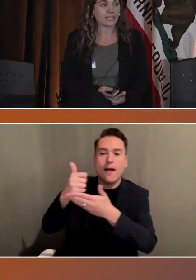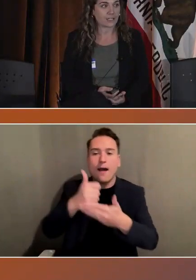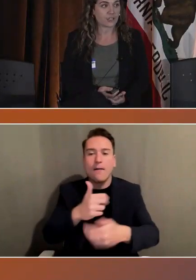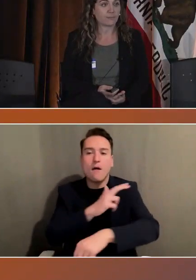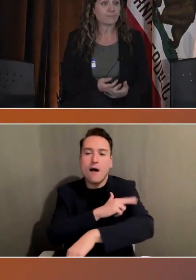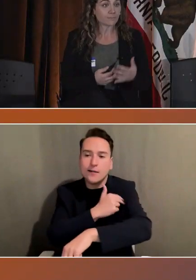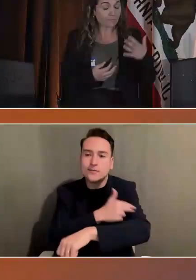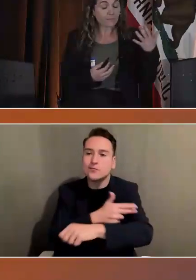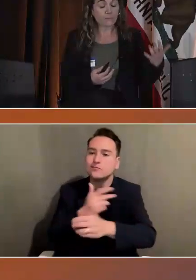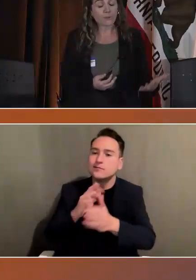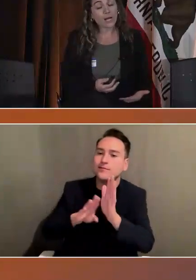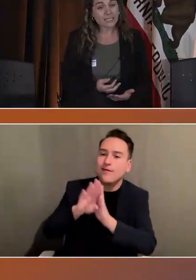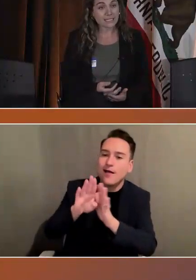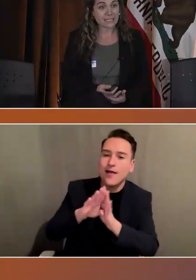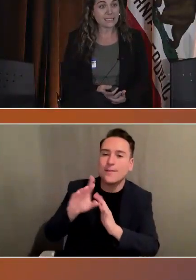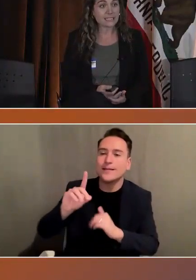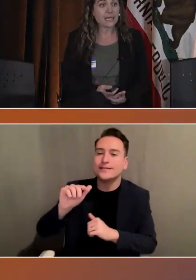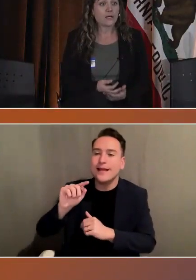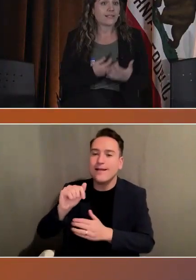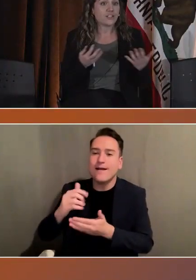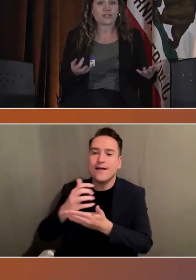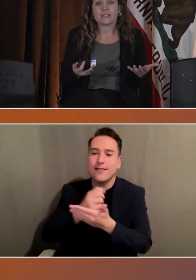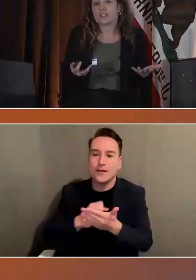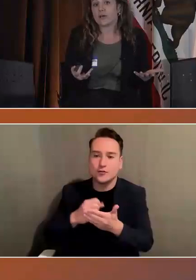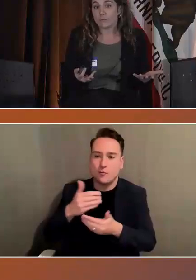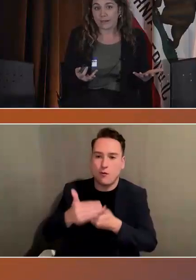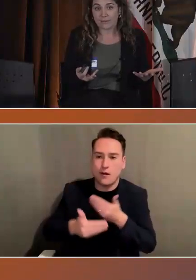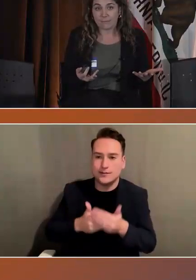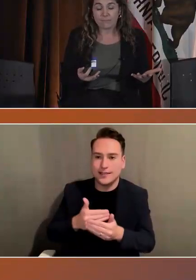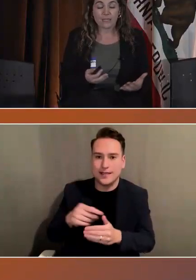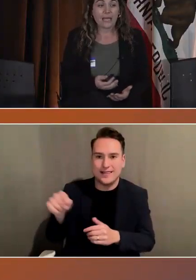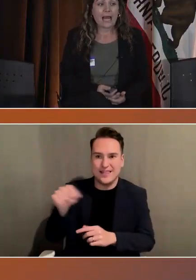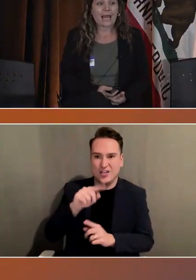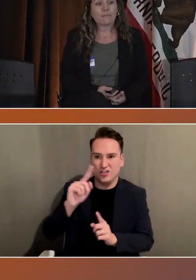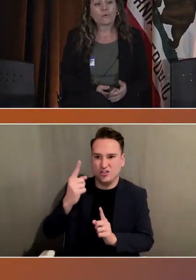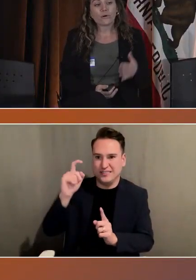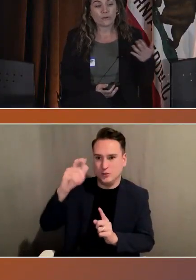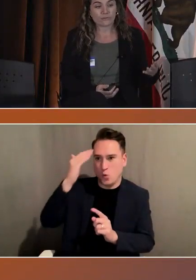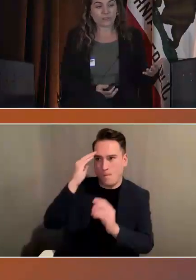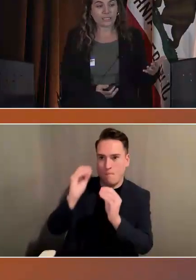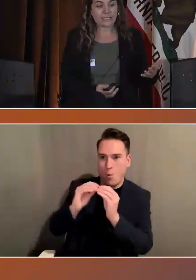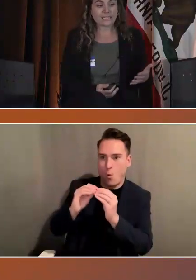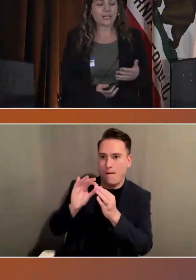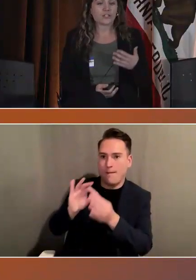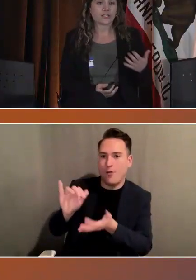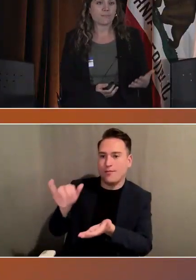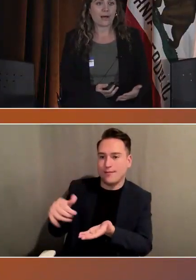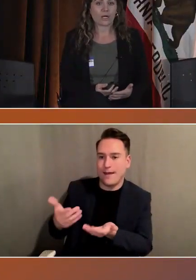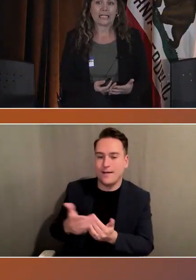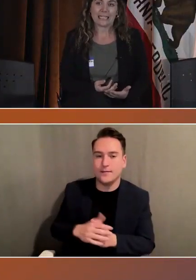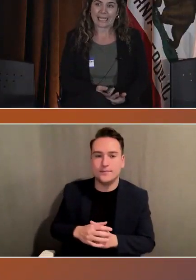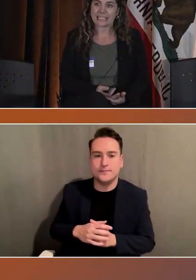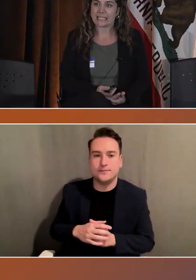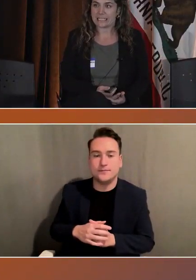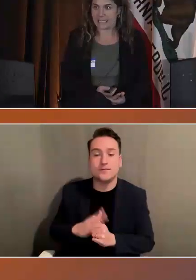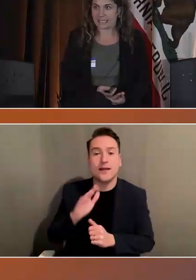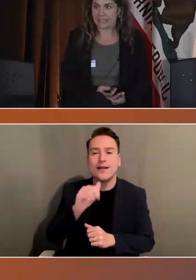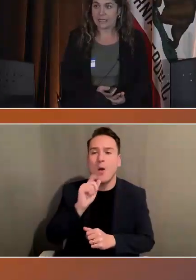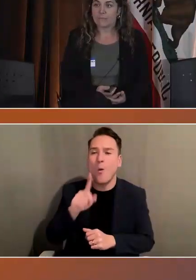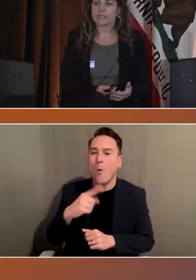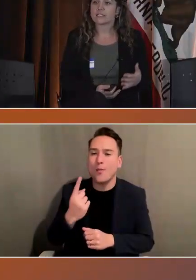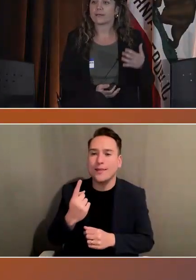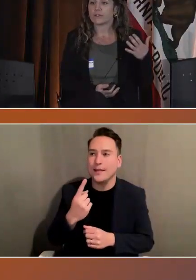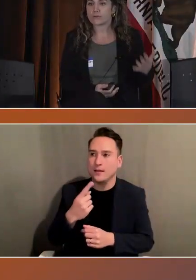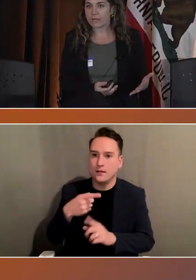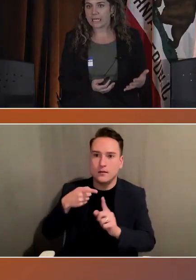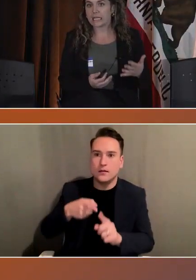data collection processes. They just need to know about them. And moreover, it's not just about collecting the data,